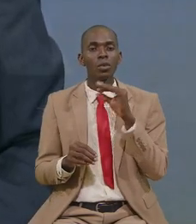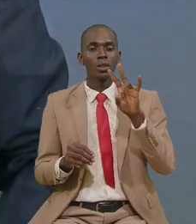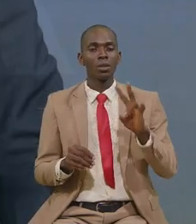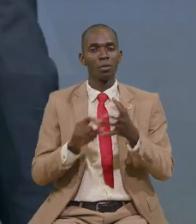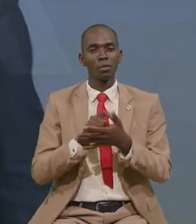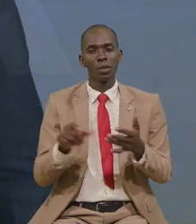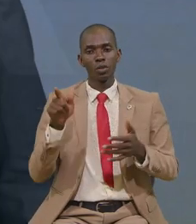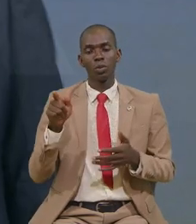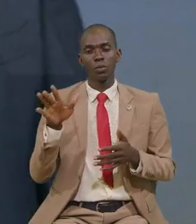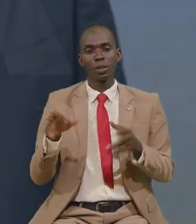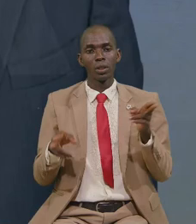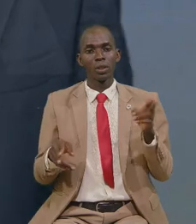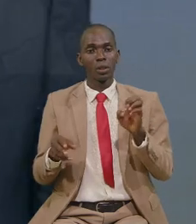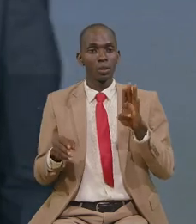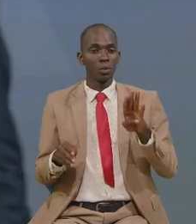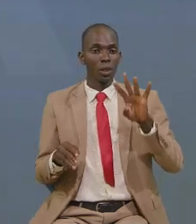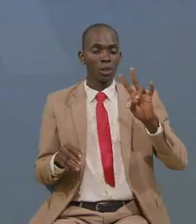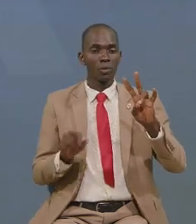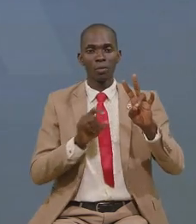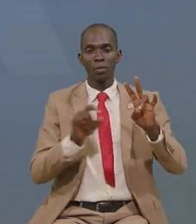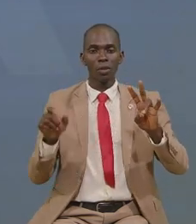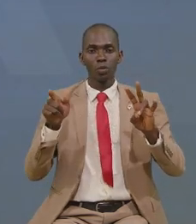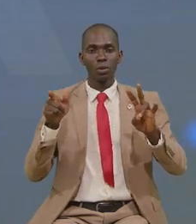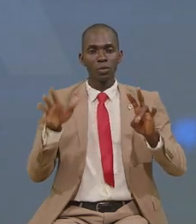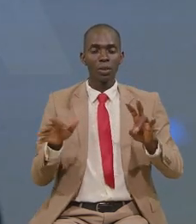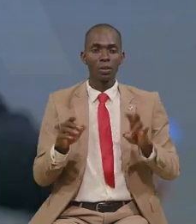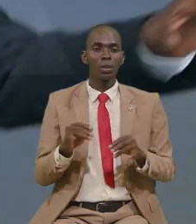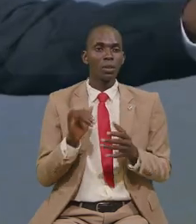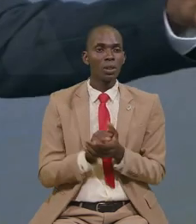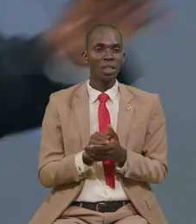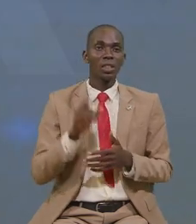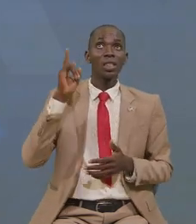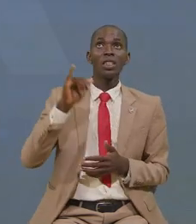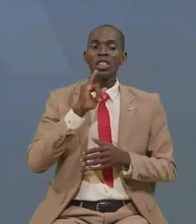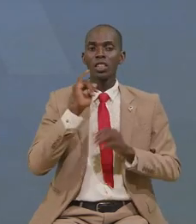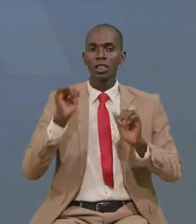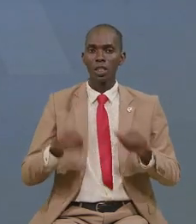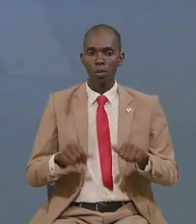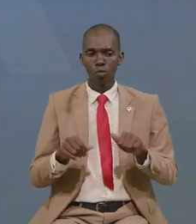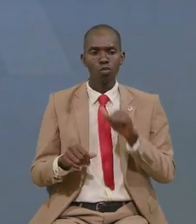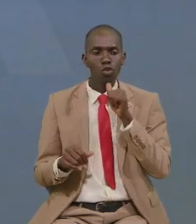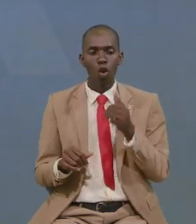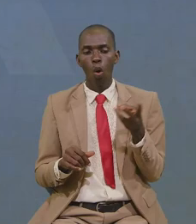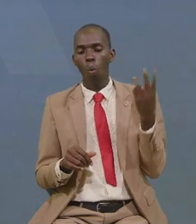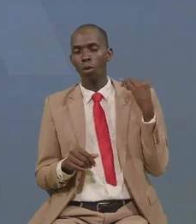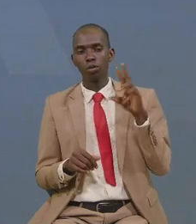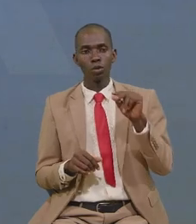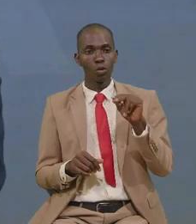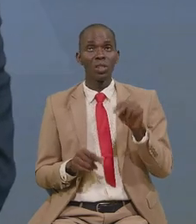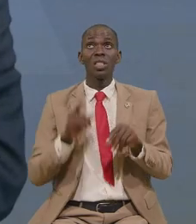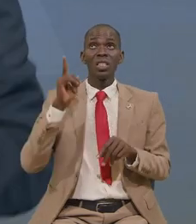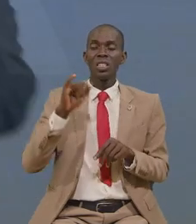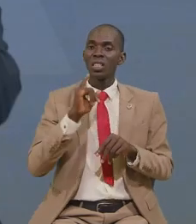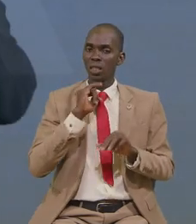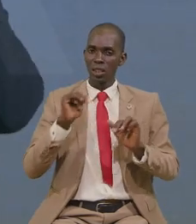verse 25, wherefore he is able. Not that he was, he is able. He may be able